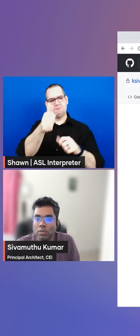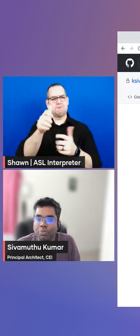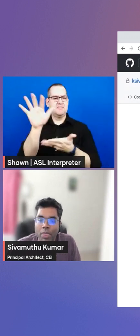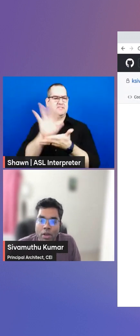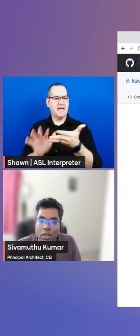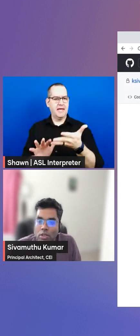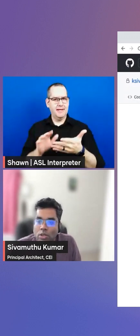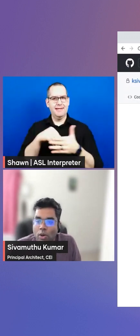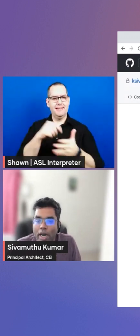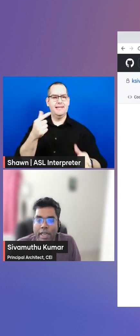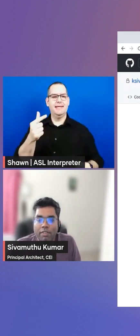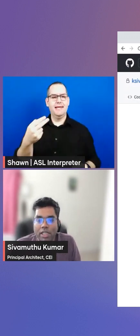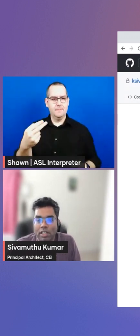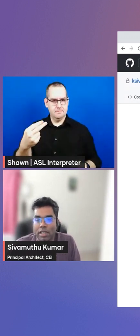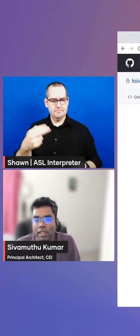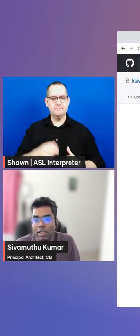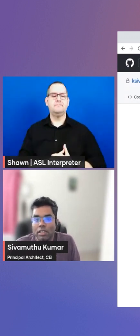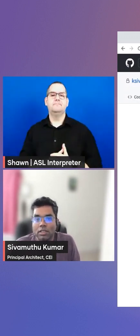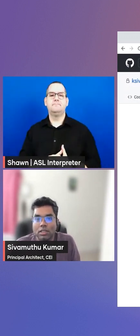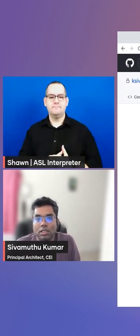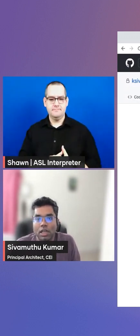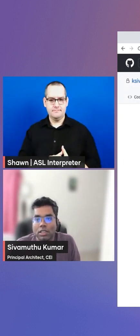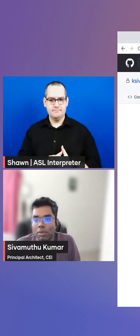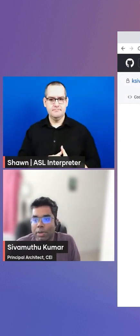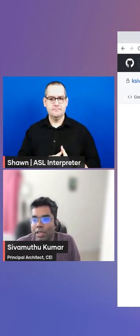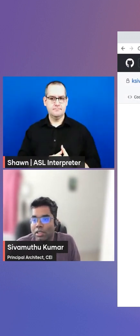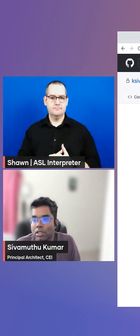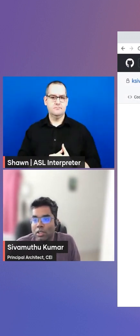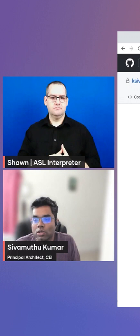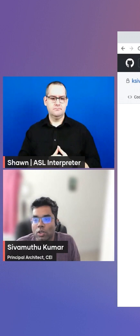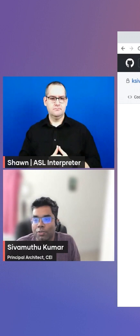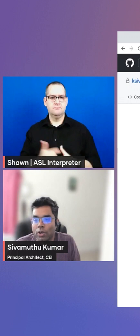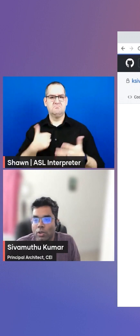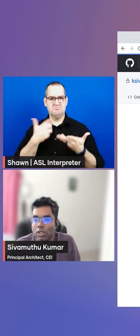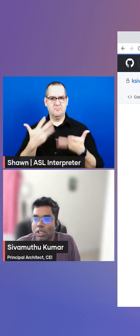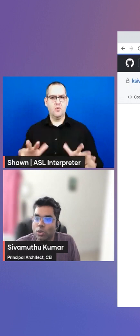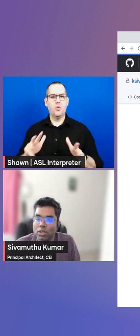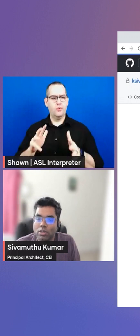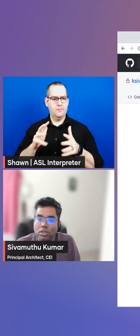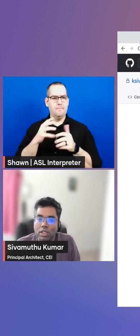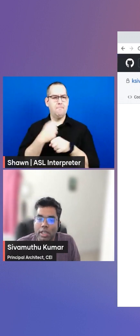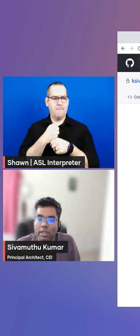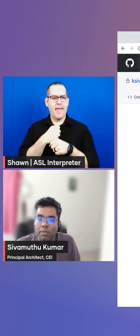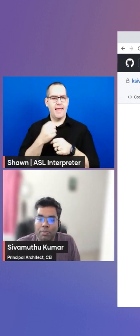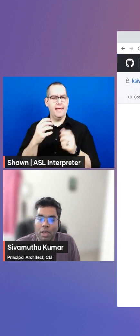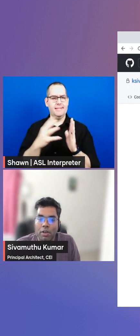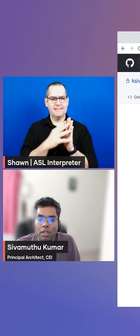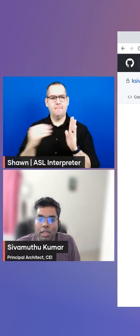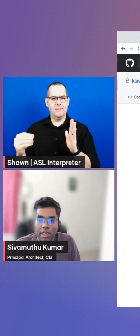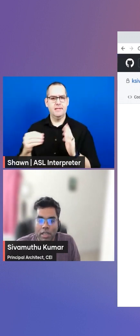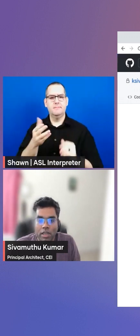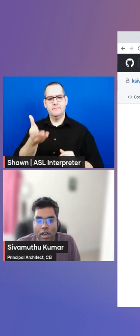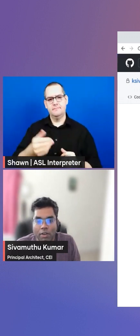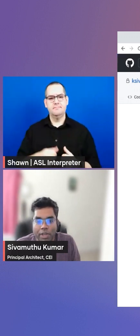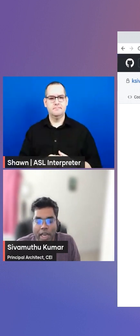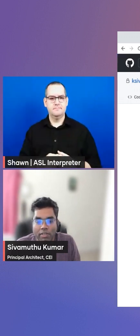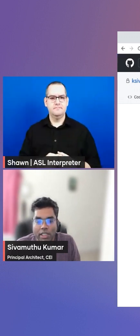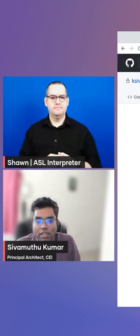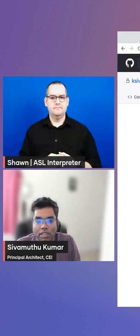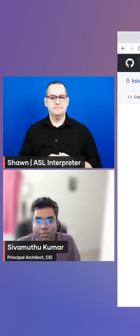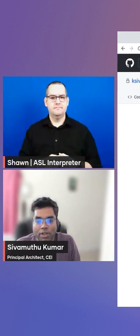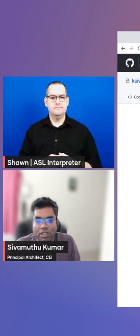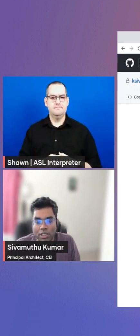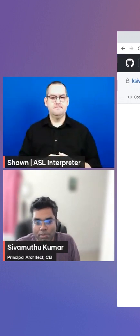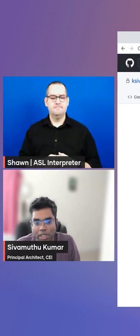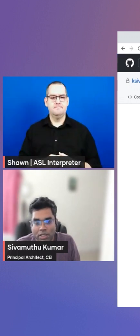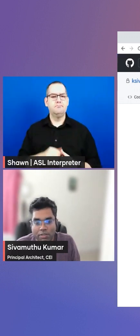GitHub issue. So I have already created a template. So if you go to the new issues here we have